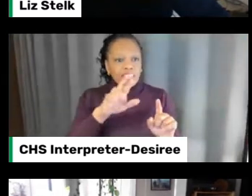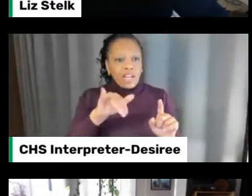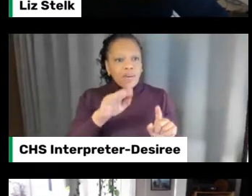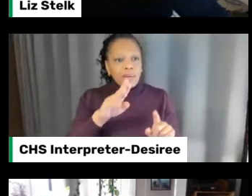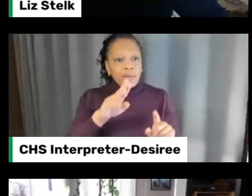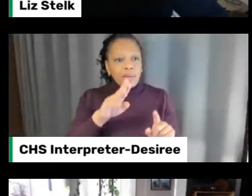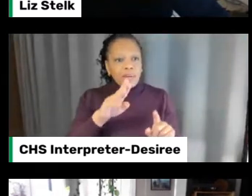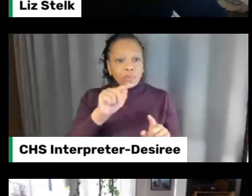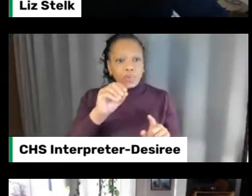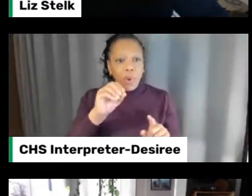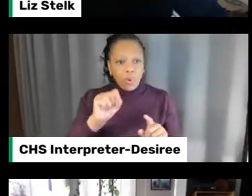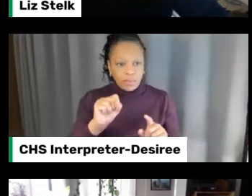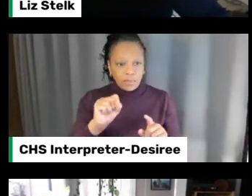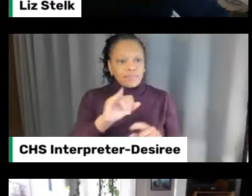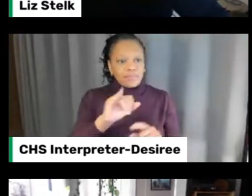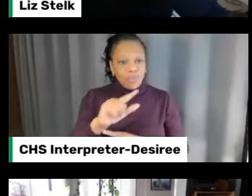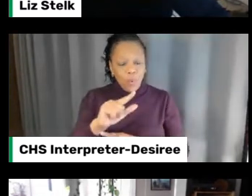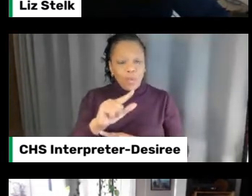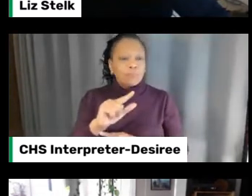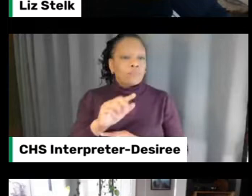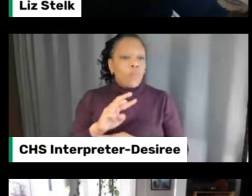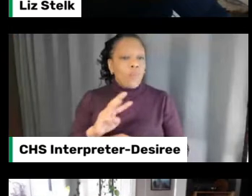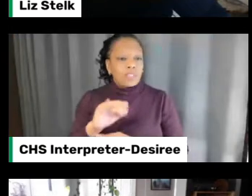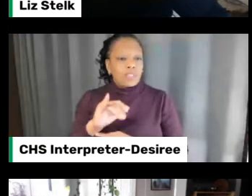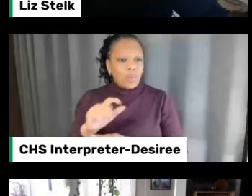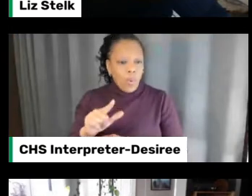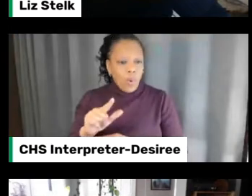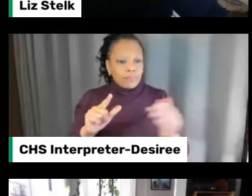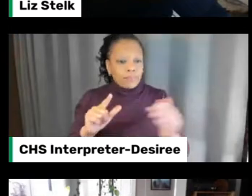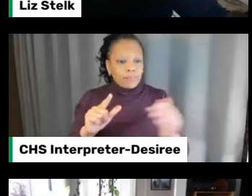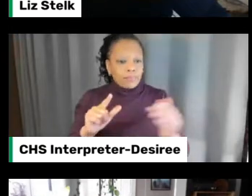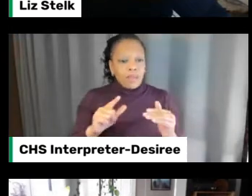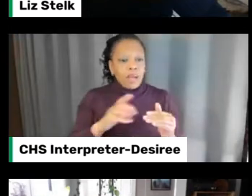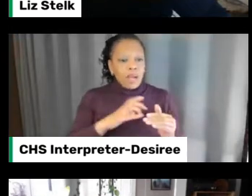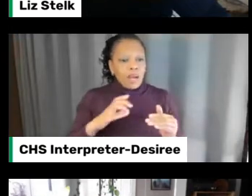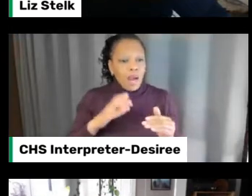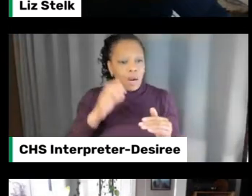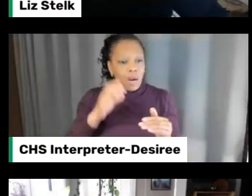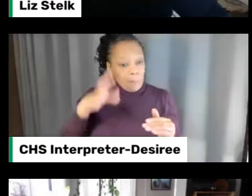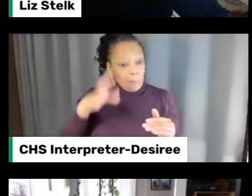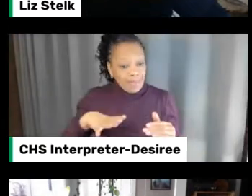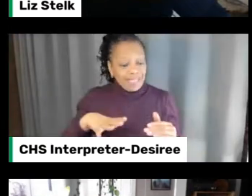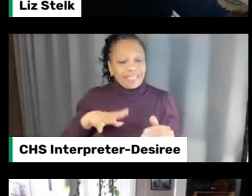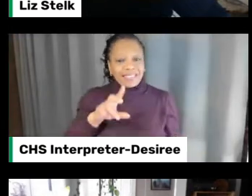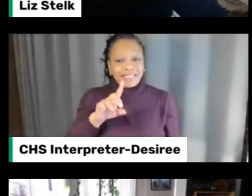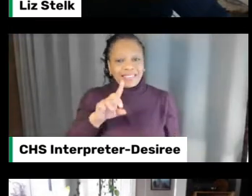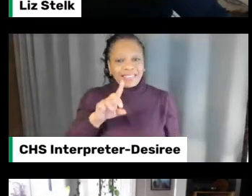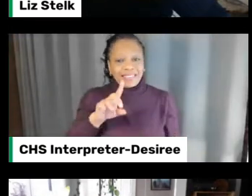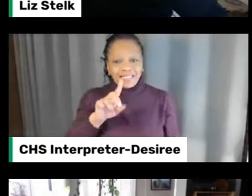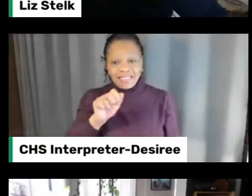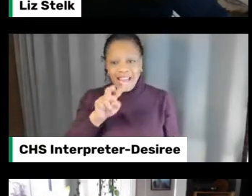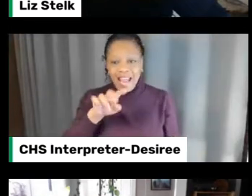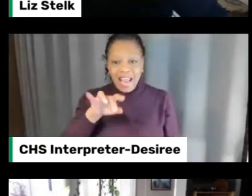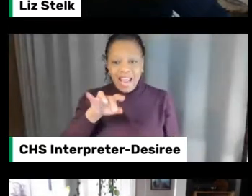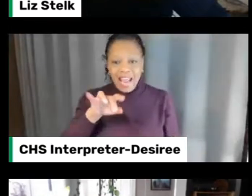Illinois, Northwestern Illinois. Congressman Rodney Davis in Central Illinois. Congresswoman Mary Miller in